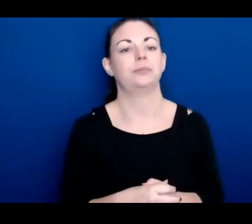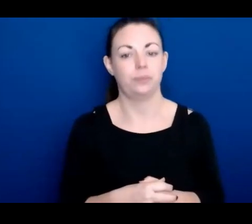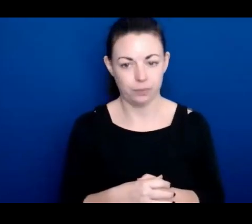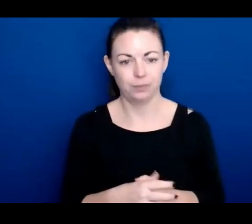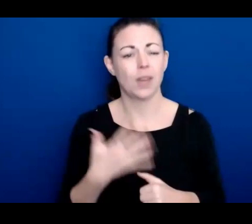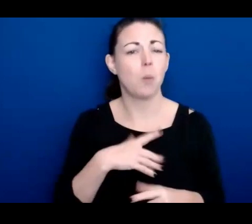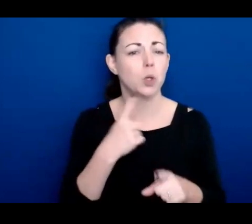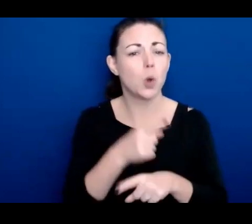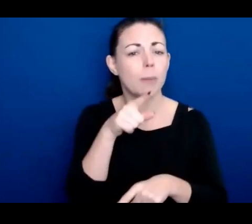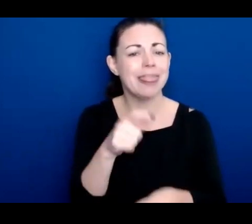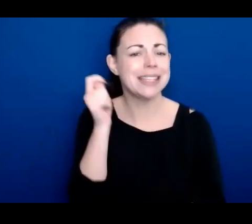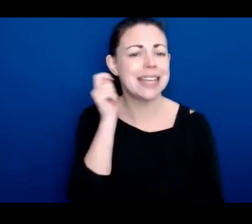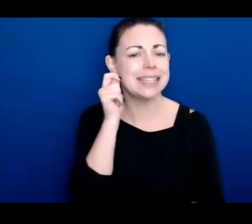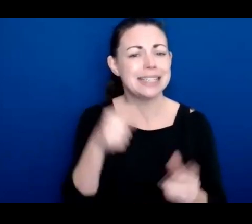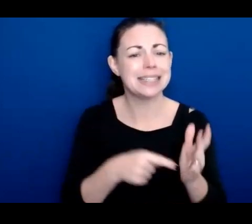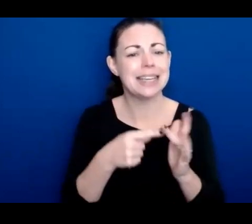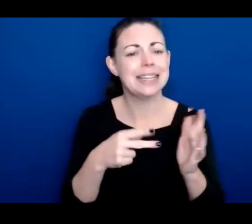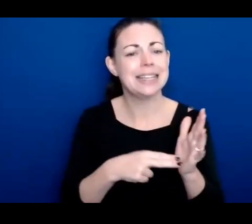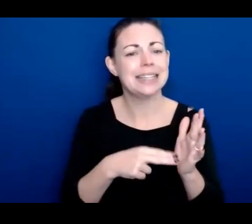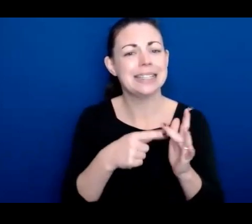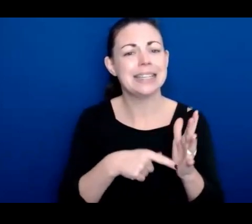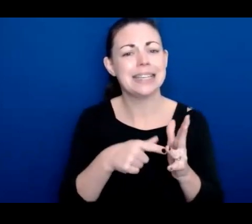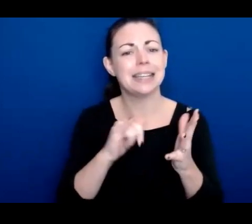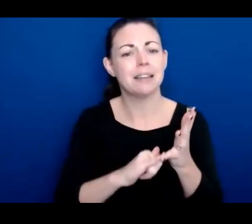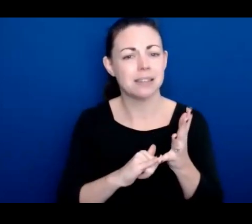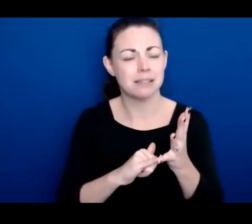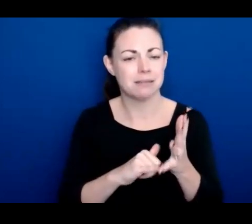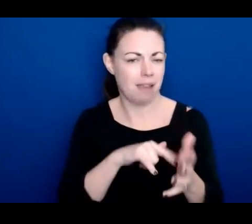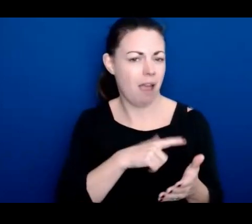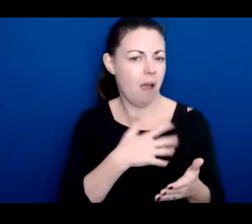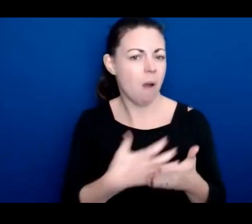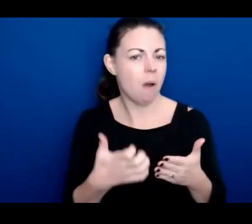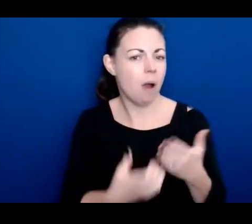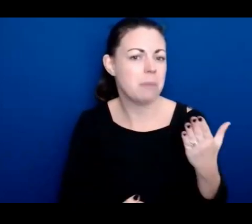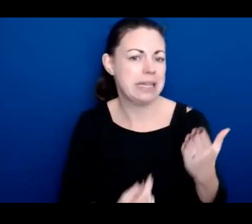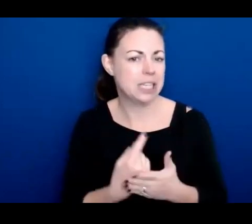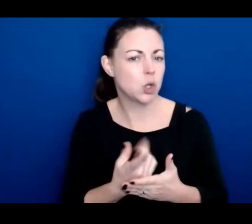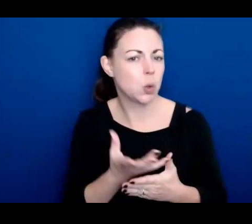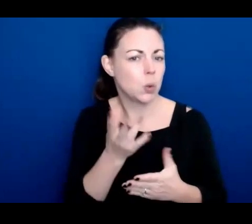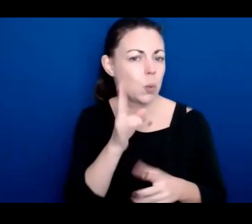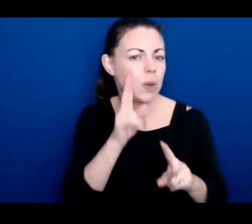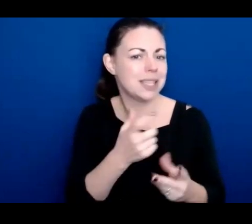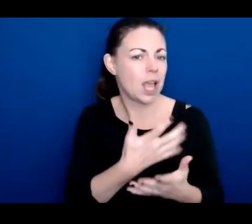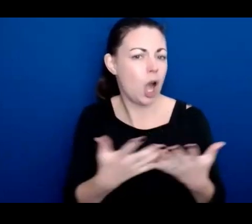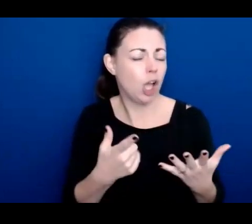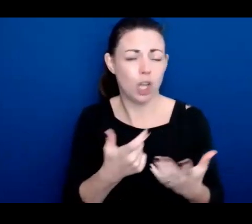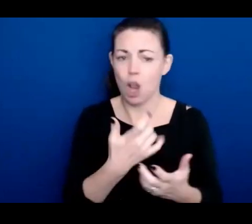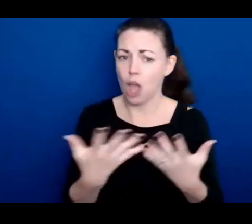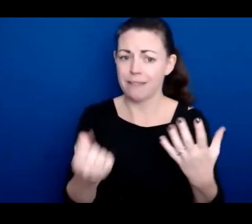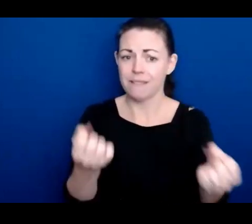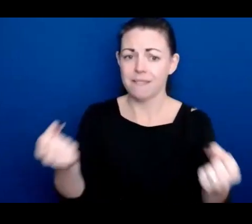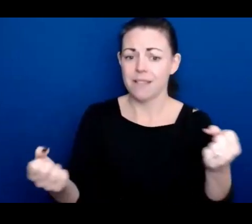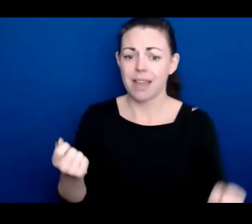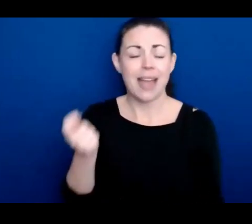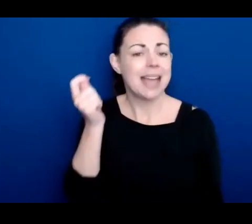guys, because it is a common hearing issue that we get, and a lot of people have this. Now, you can have